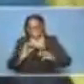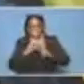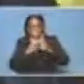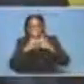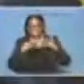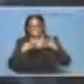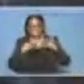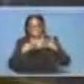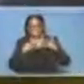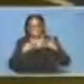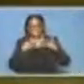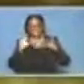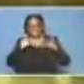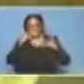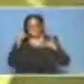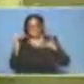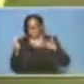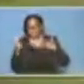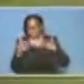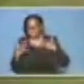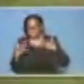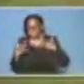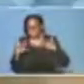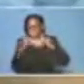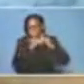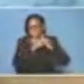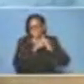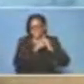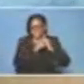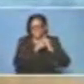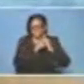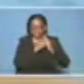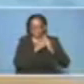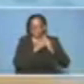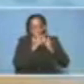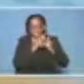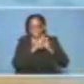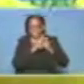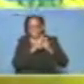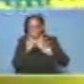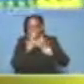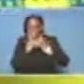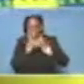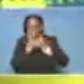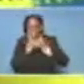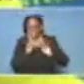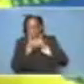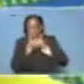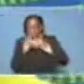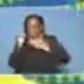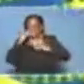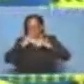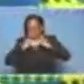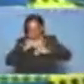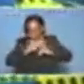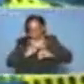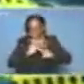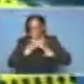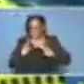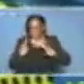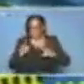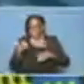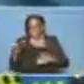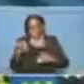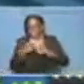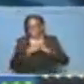other fabric are coming. The supplier even produced other things for us that we've been